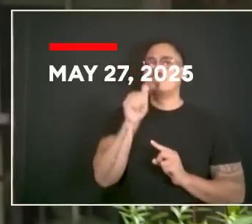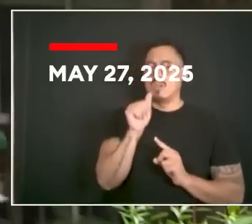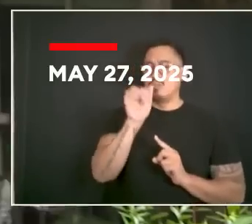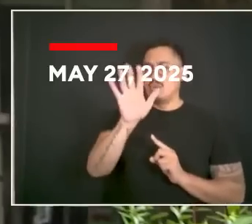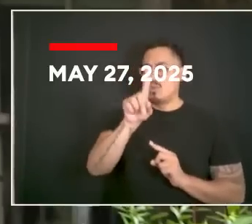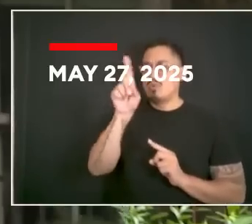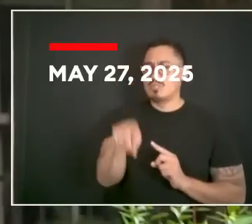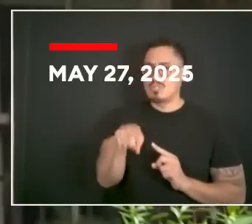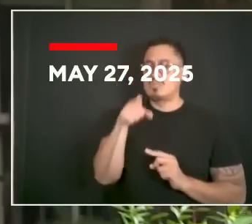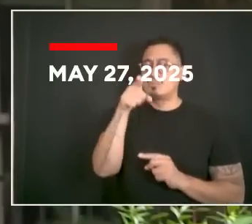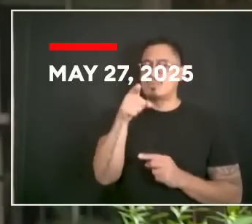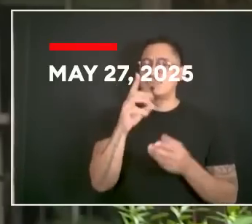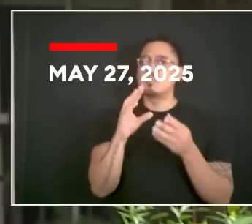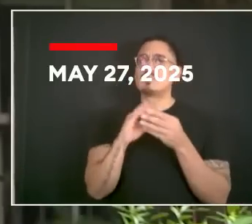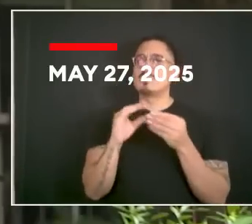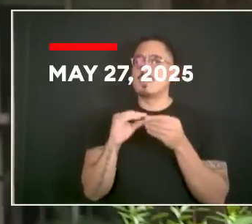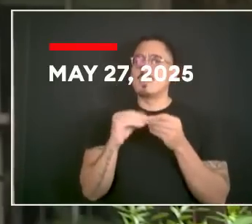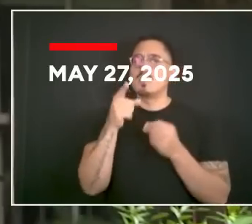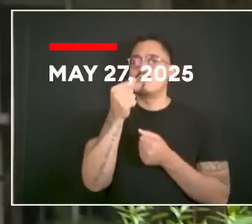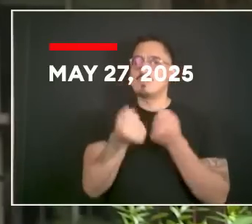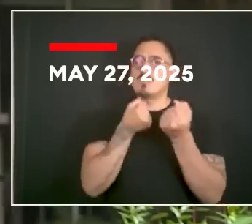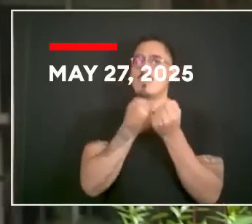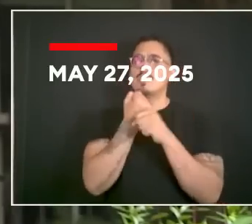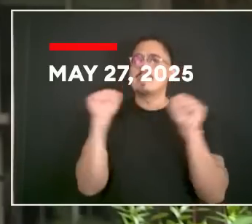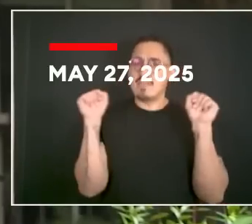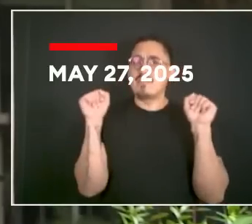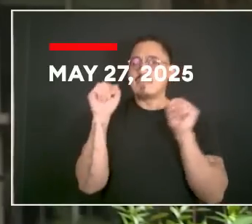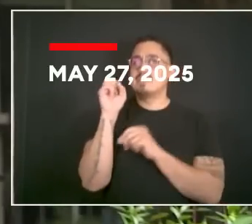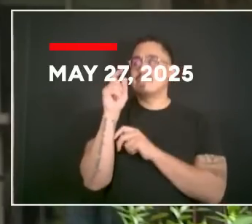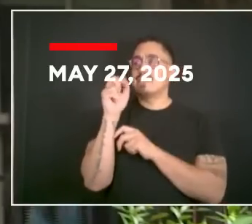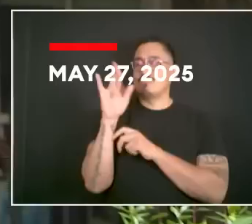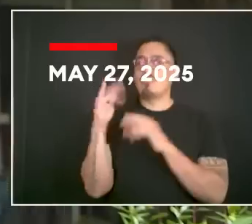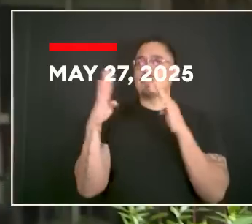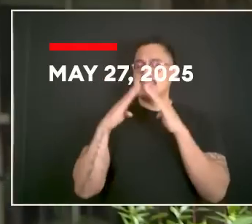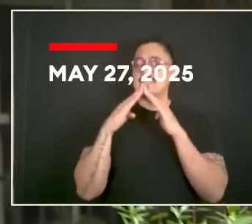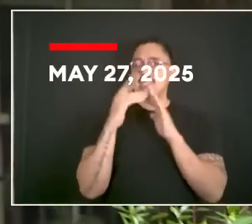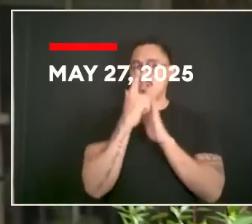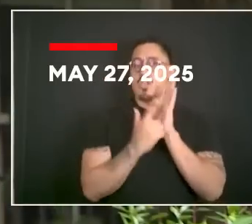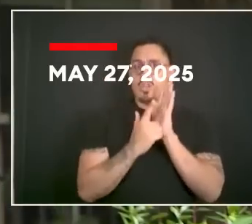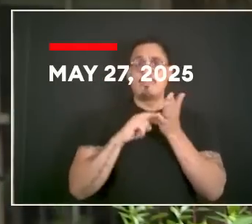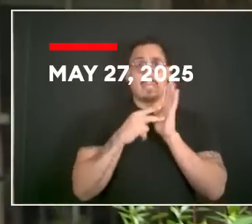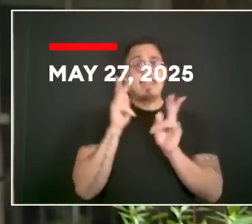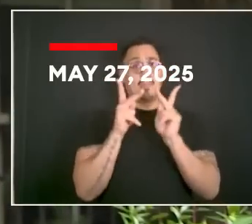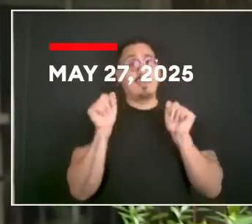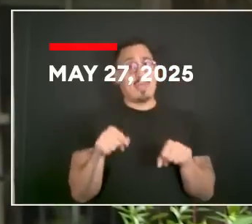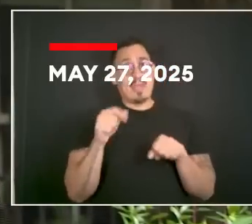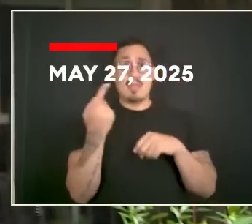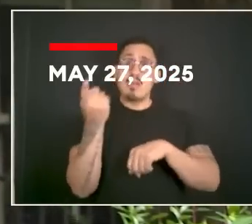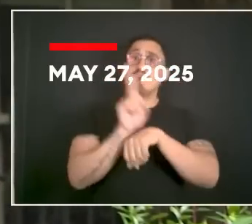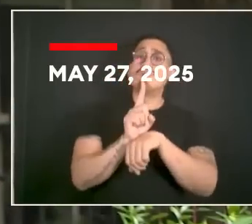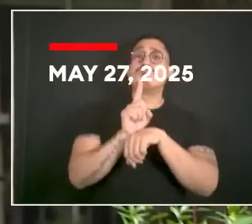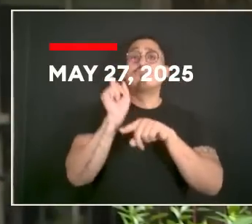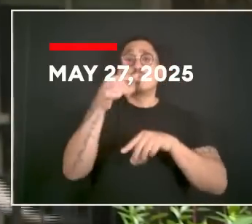laws because it will allow people, undocumented or what have you, to come forward to deal with police and go to court and do those things. Do you fear this kind